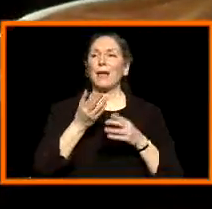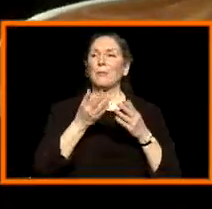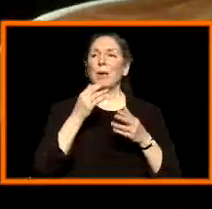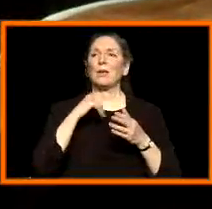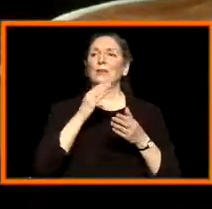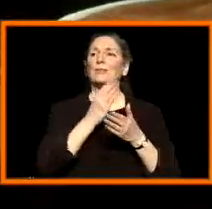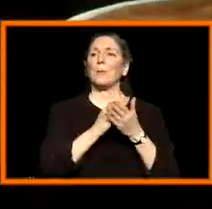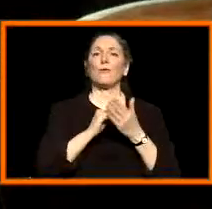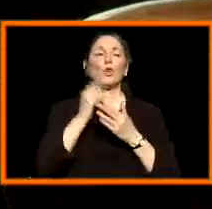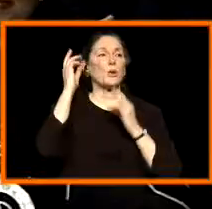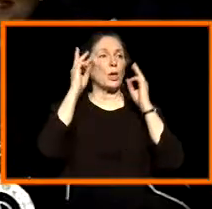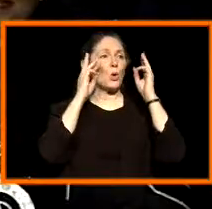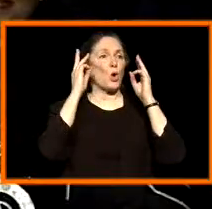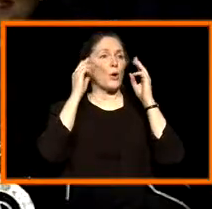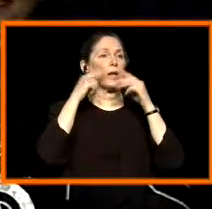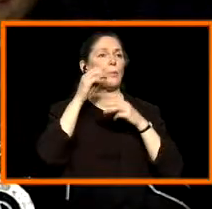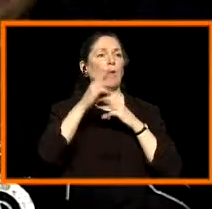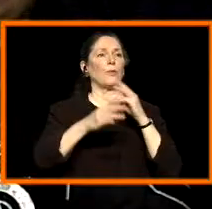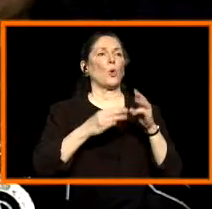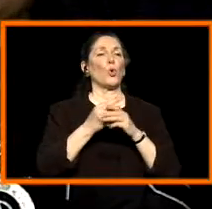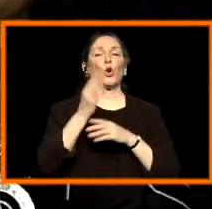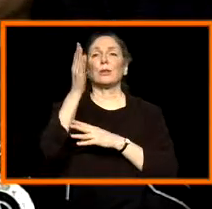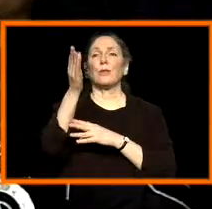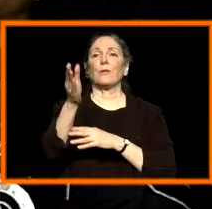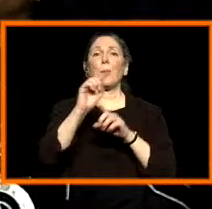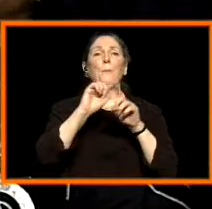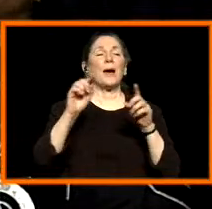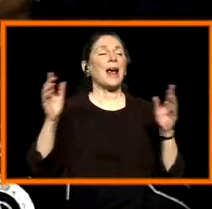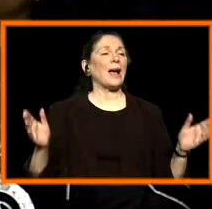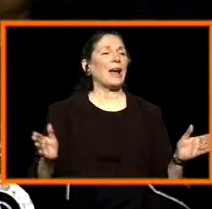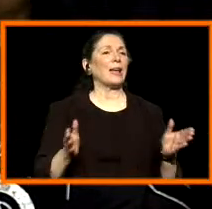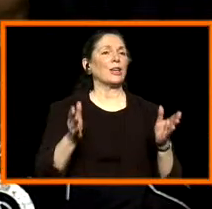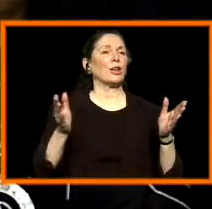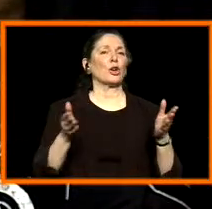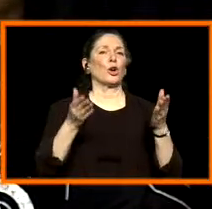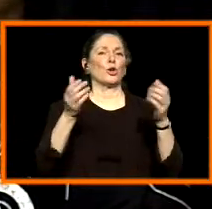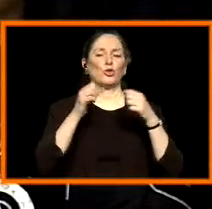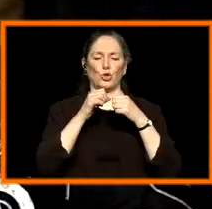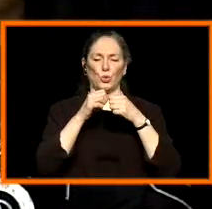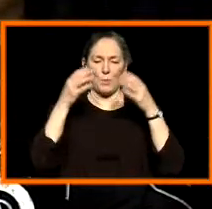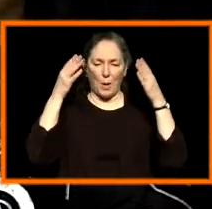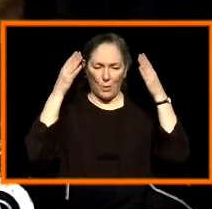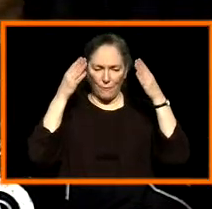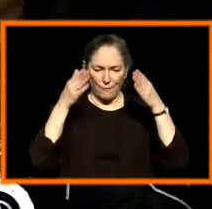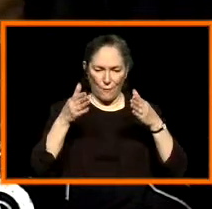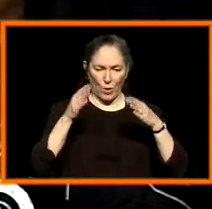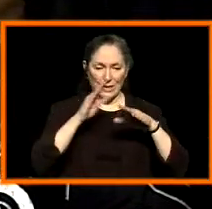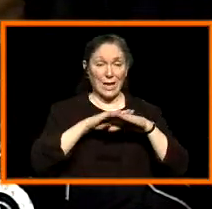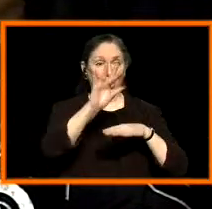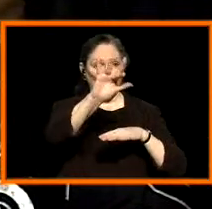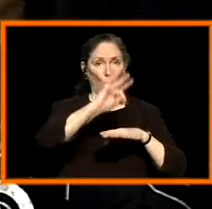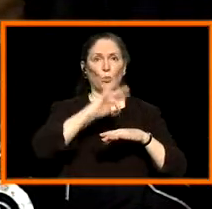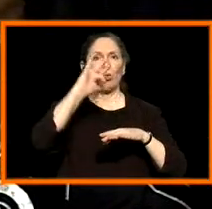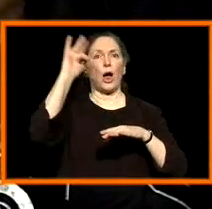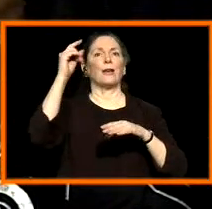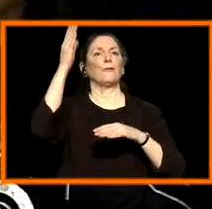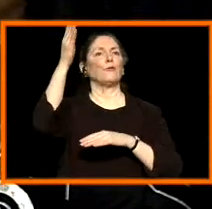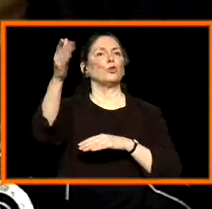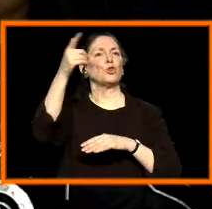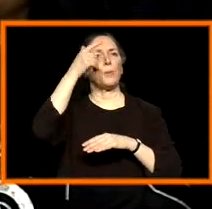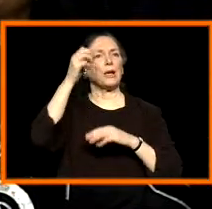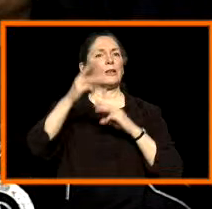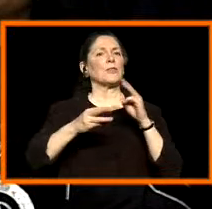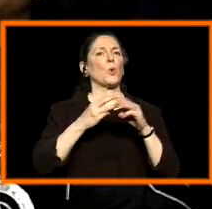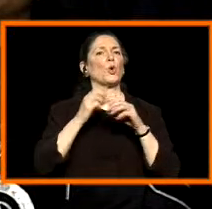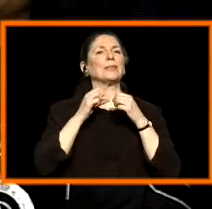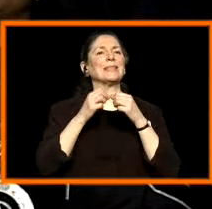about the world and what we may face in the future. Yet I encourage you to remain focused on your bright future, because the world is still